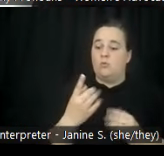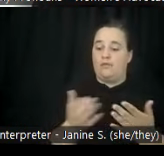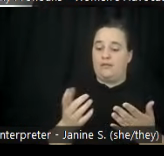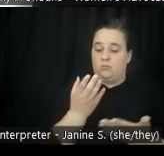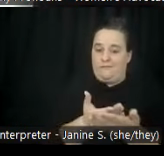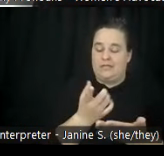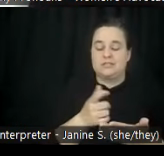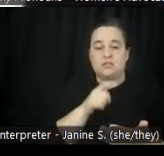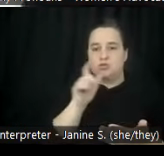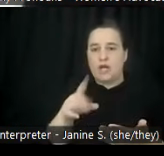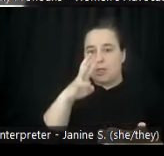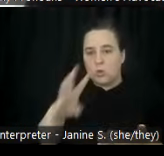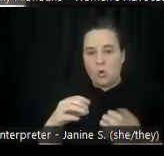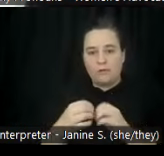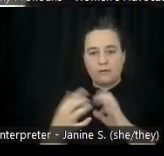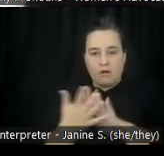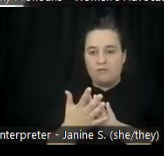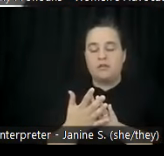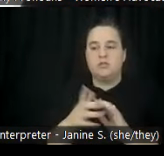but worked through in a healthy manner.